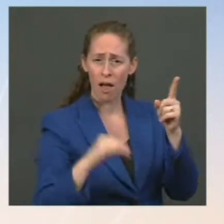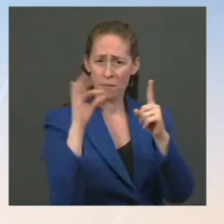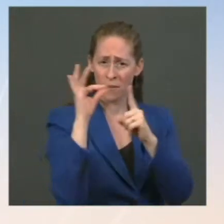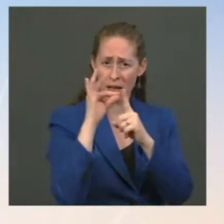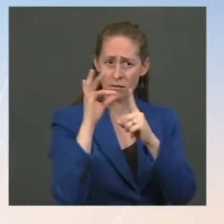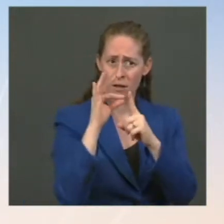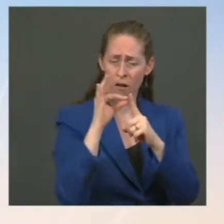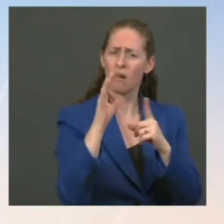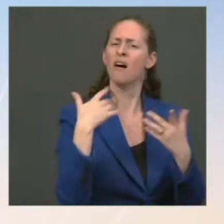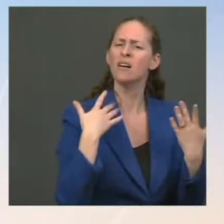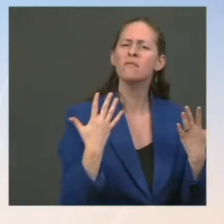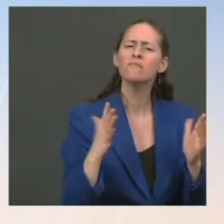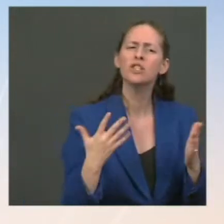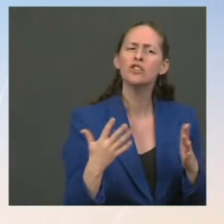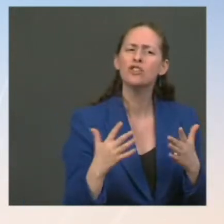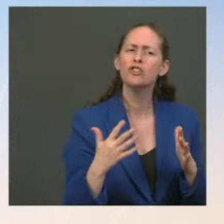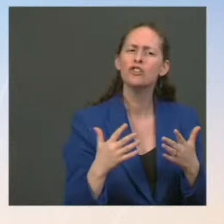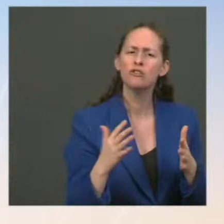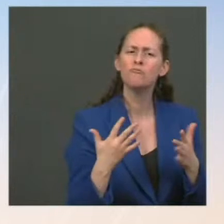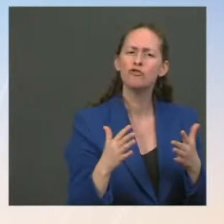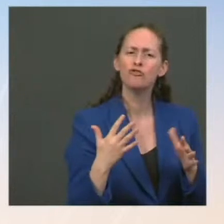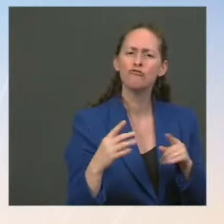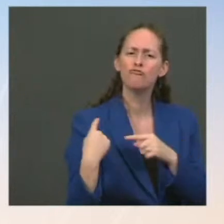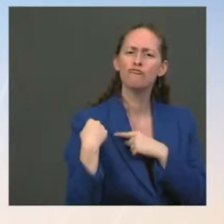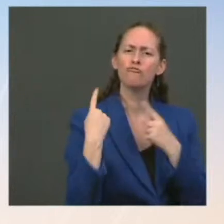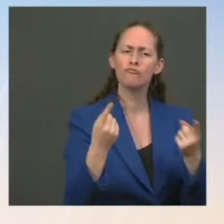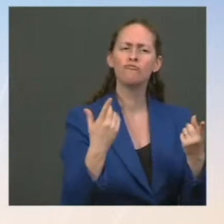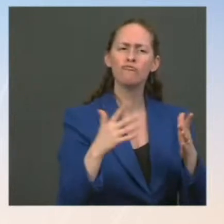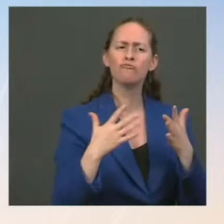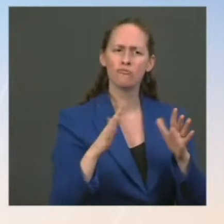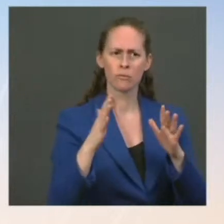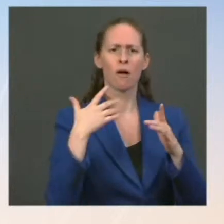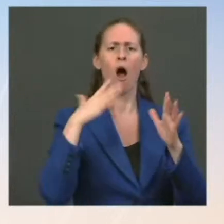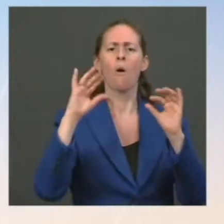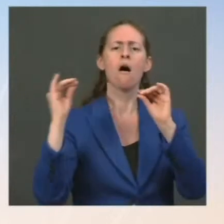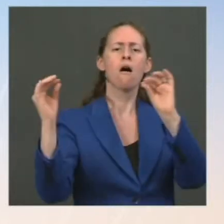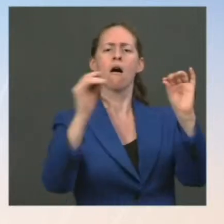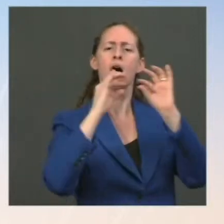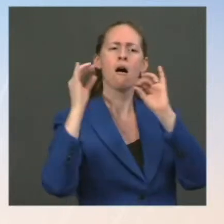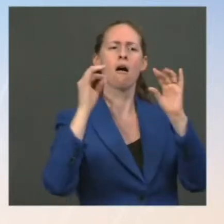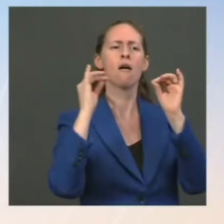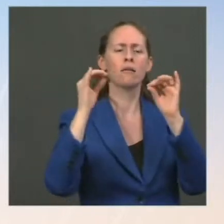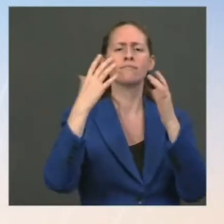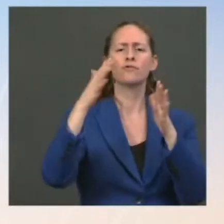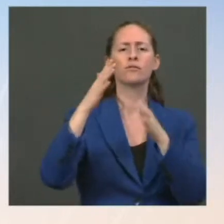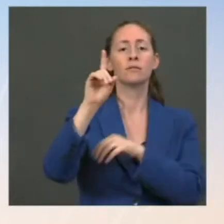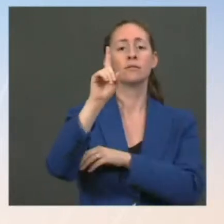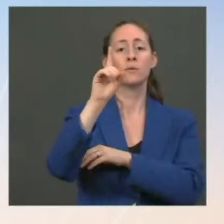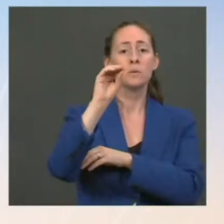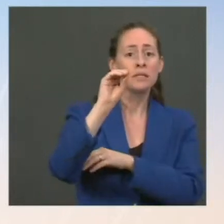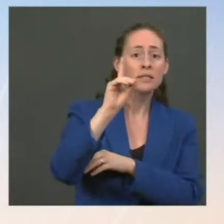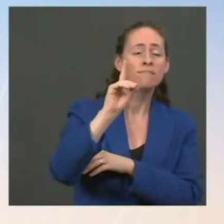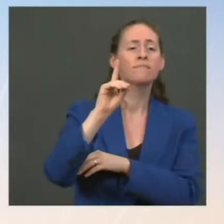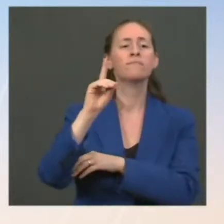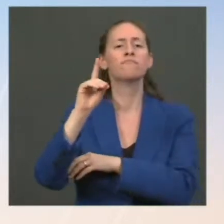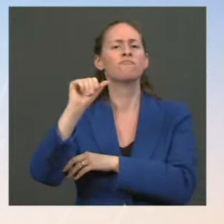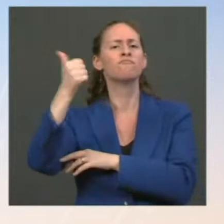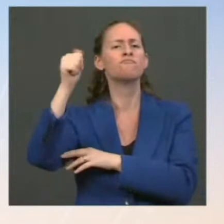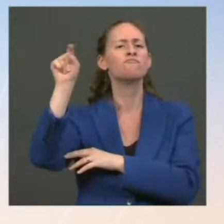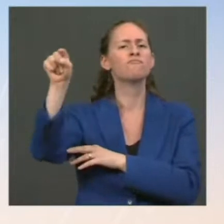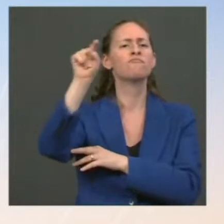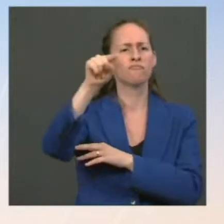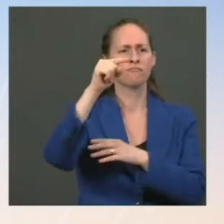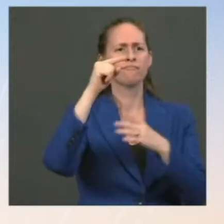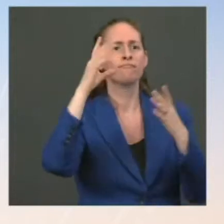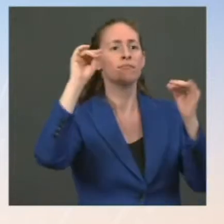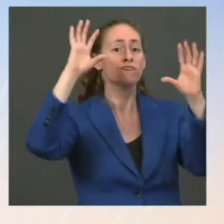in Pakistan, from the State Department, from the Department of Defense, and from other key components of the administration. The President has not spoken